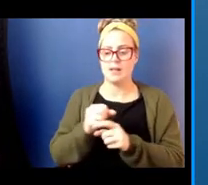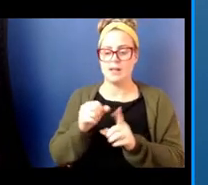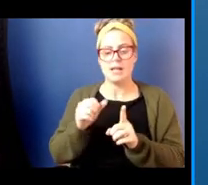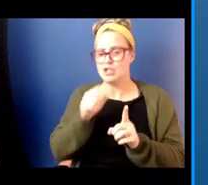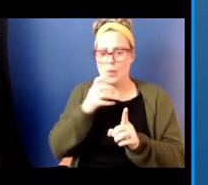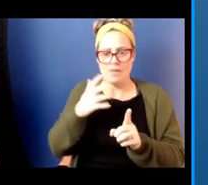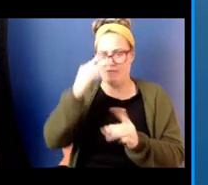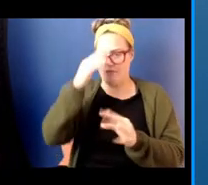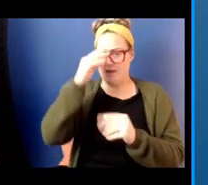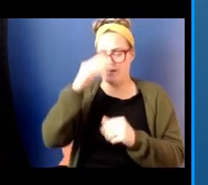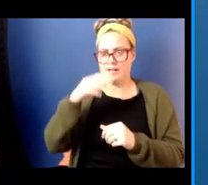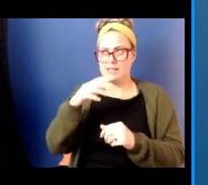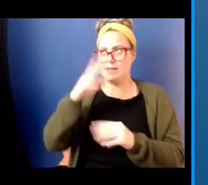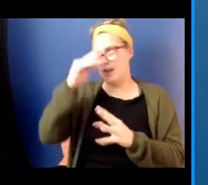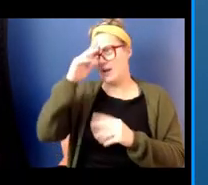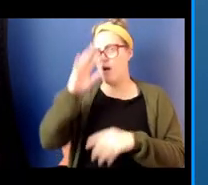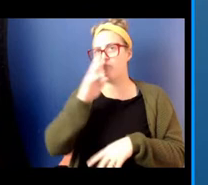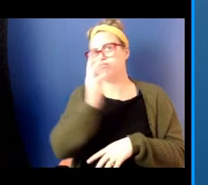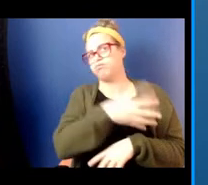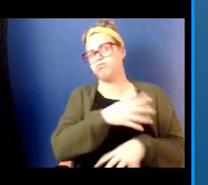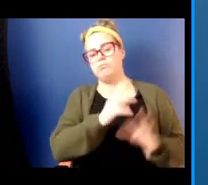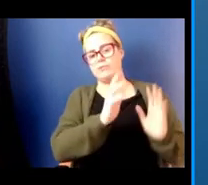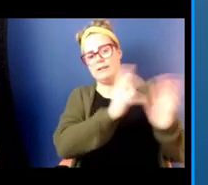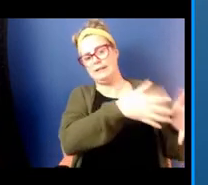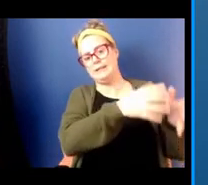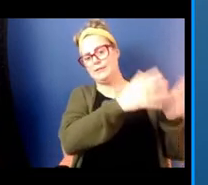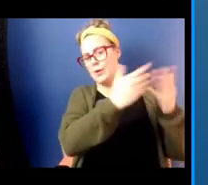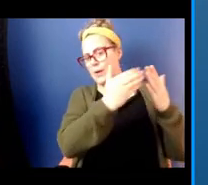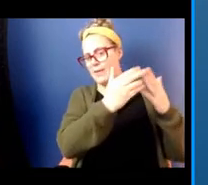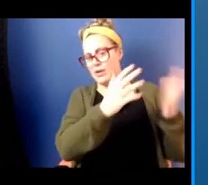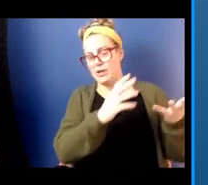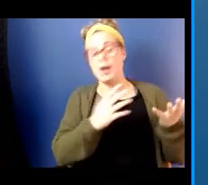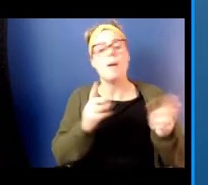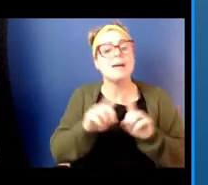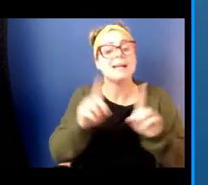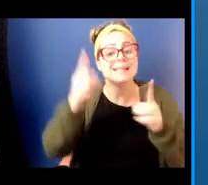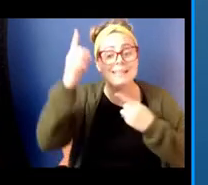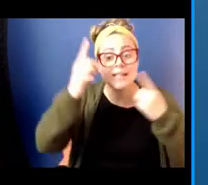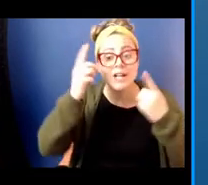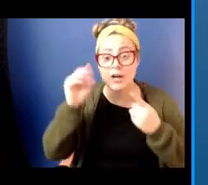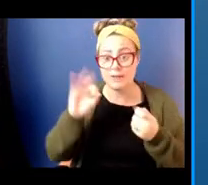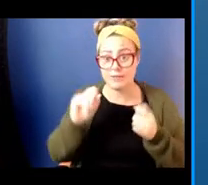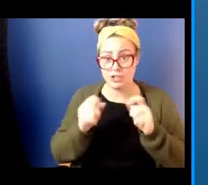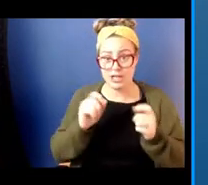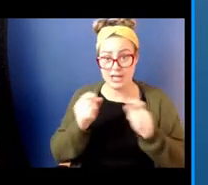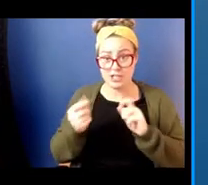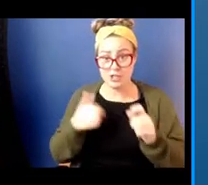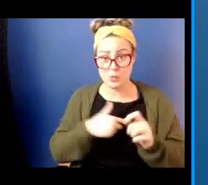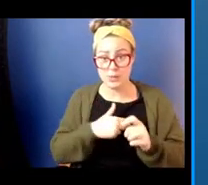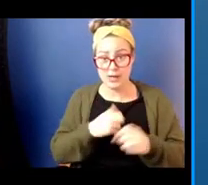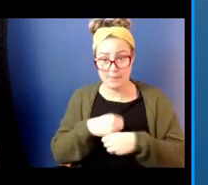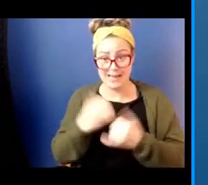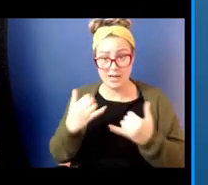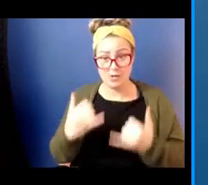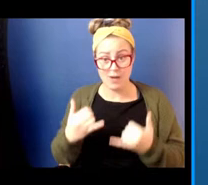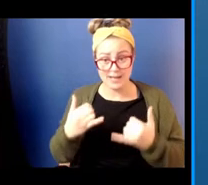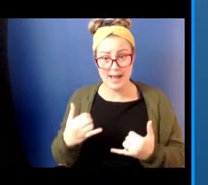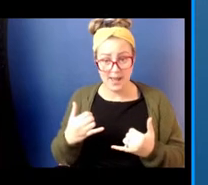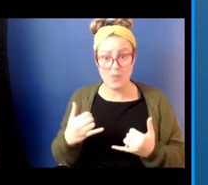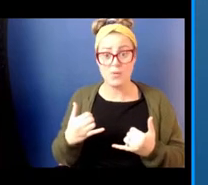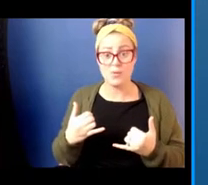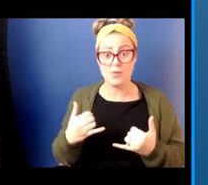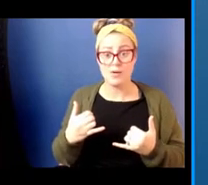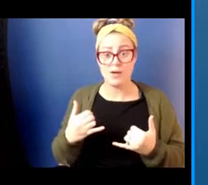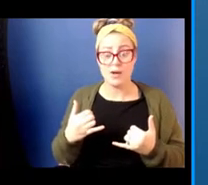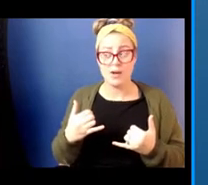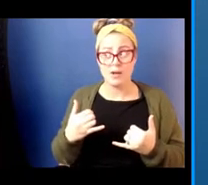this again but to give it's some consideration as to whether the changes that we are making this cycle um have